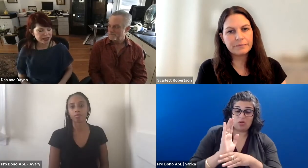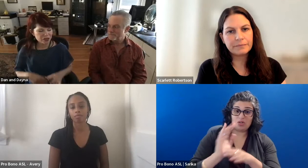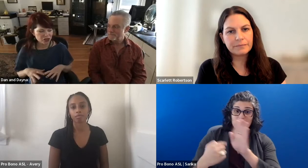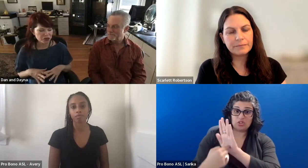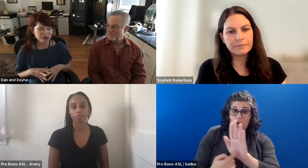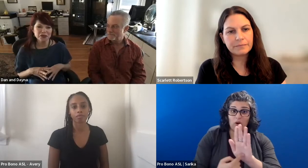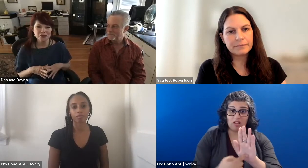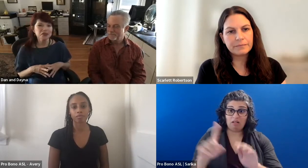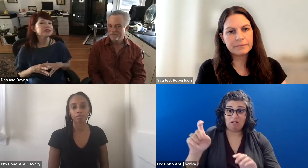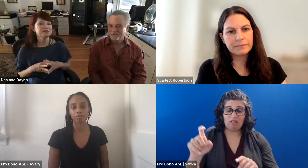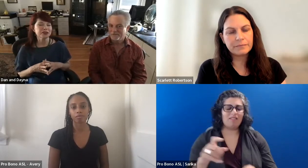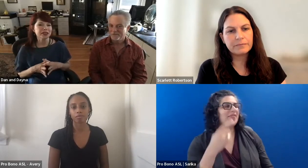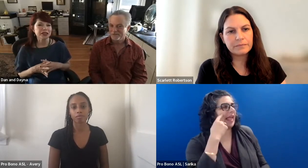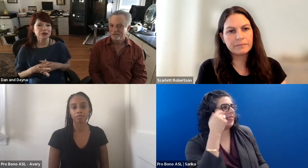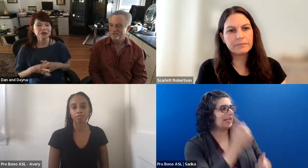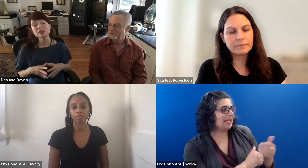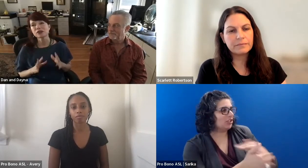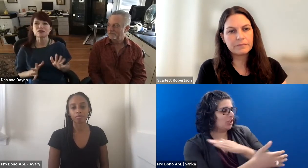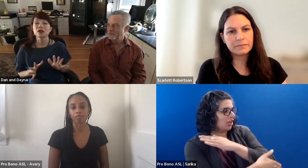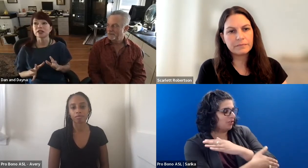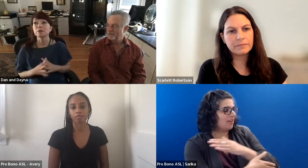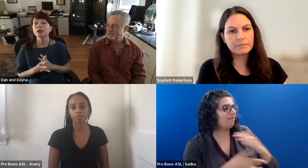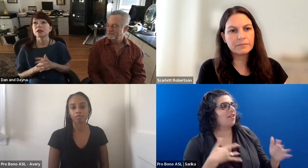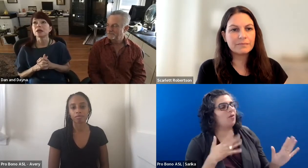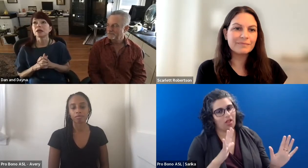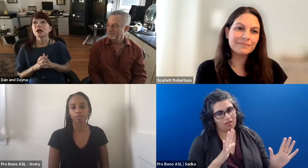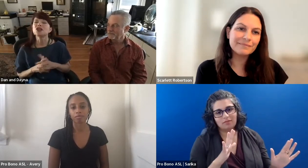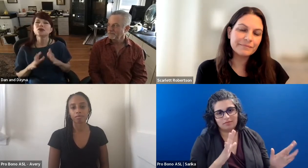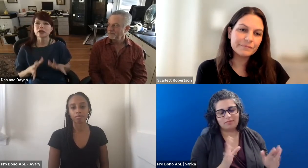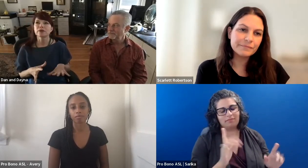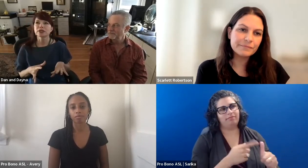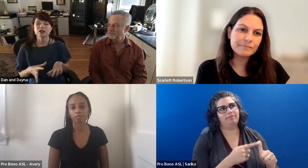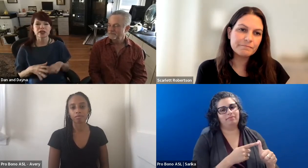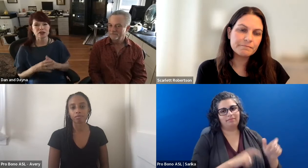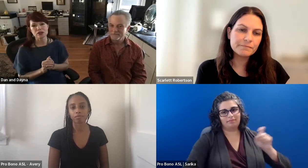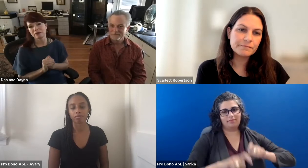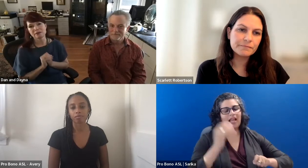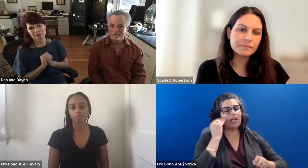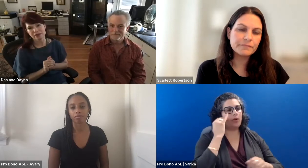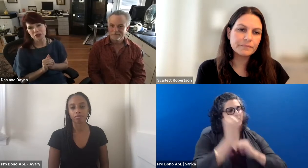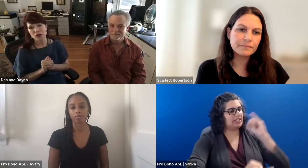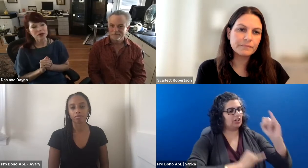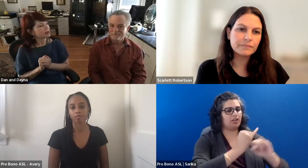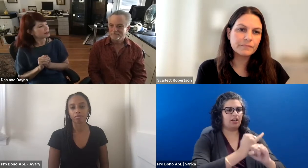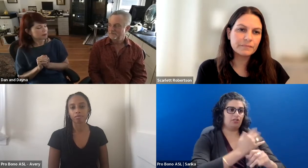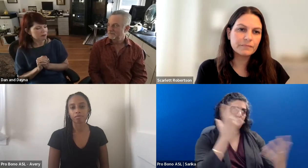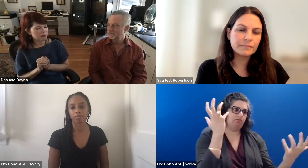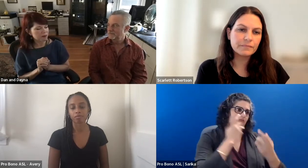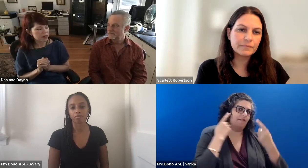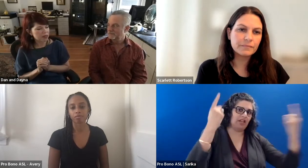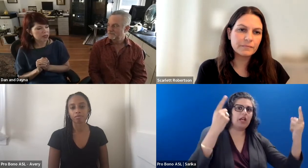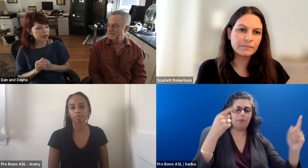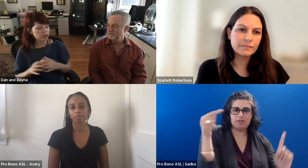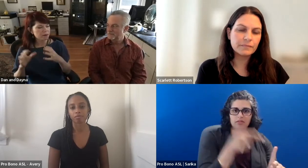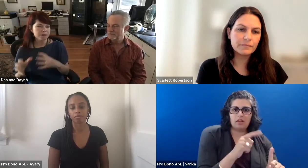I think each country in the world feels like they own. First of all, I knew that he was an international star,